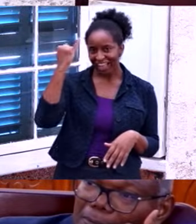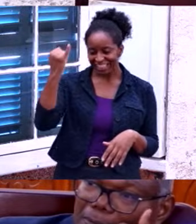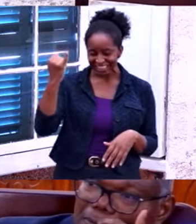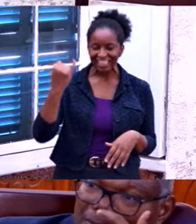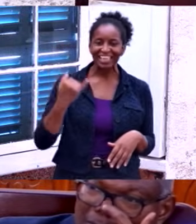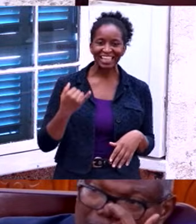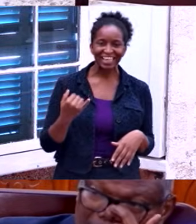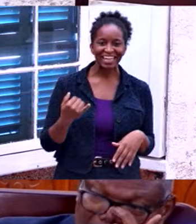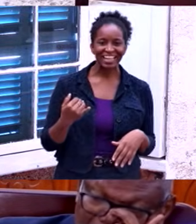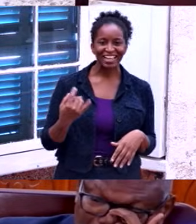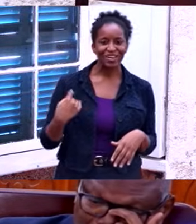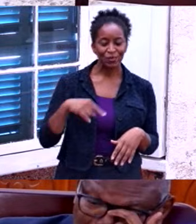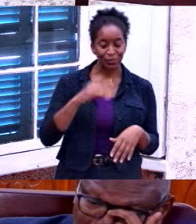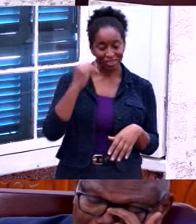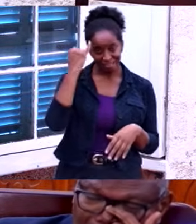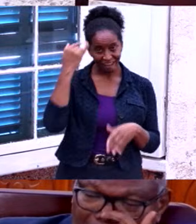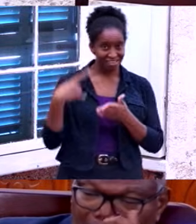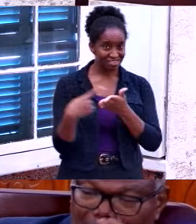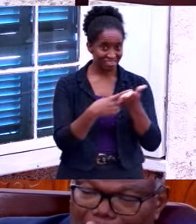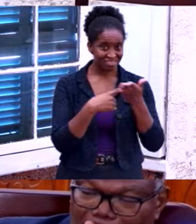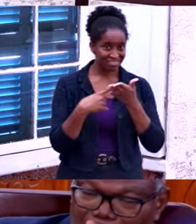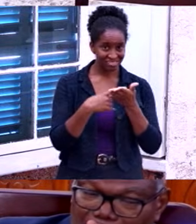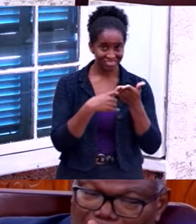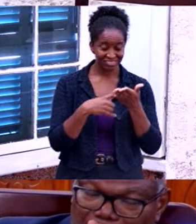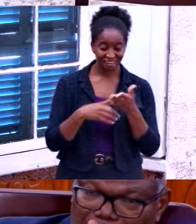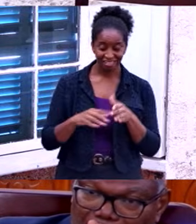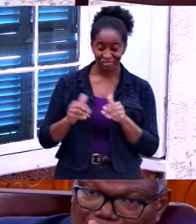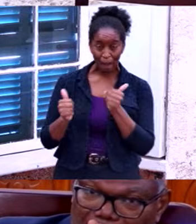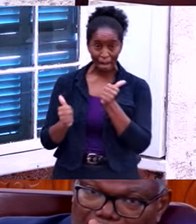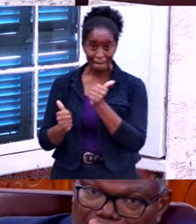And it wasn't that.